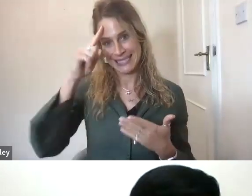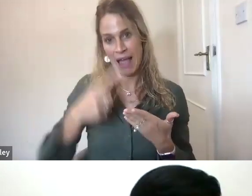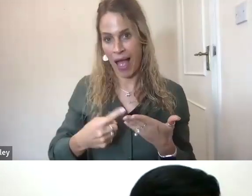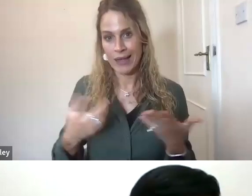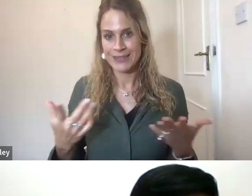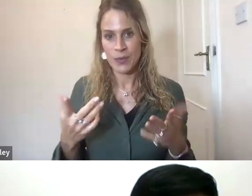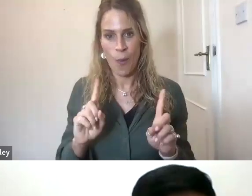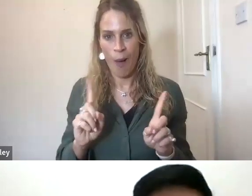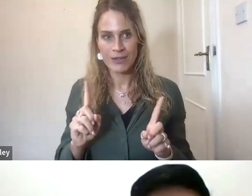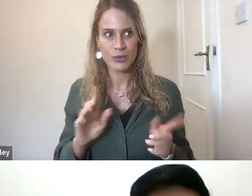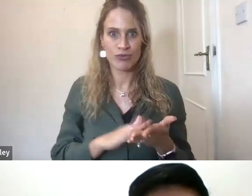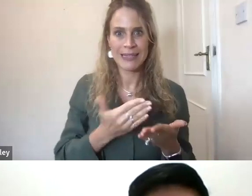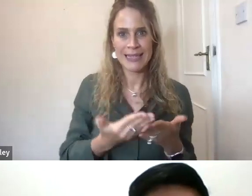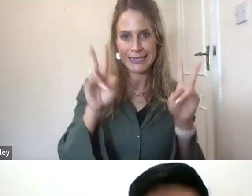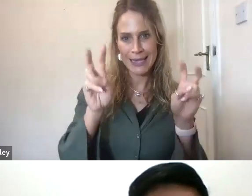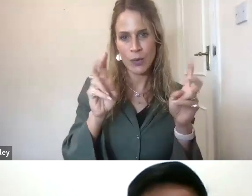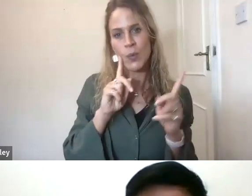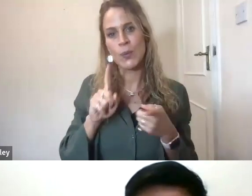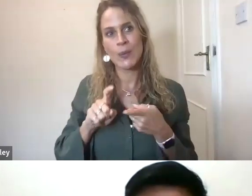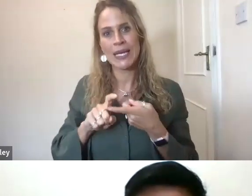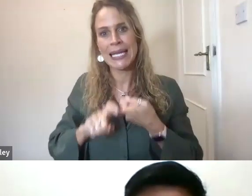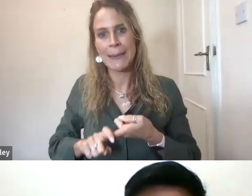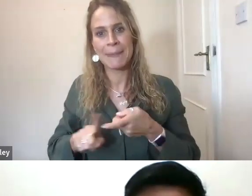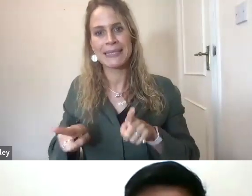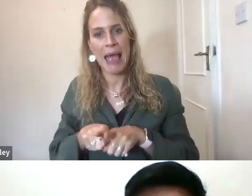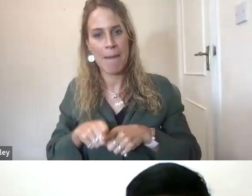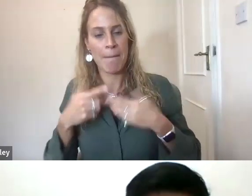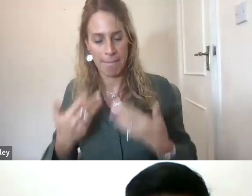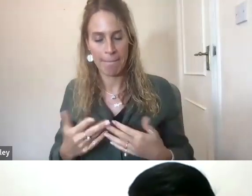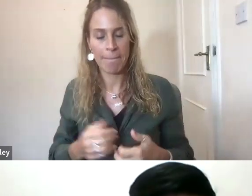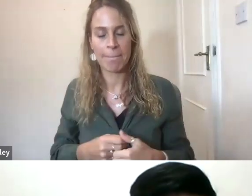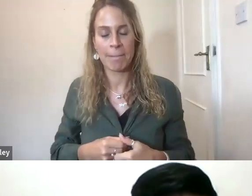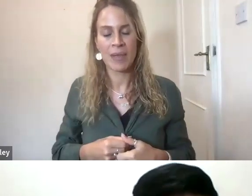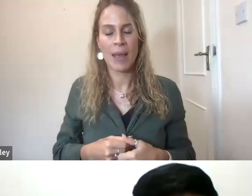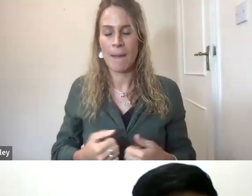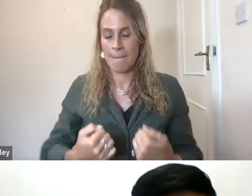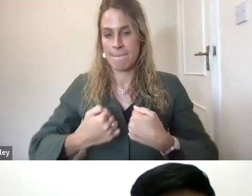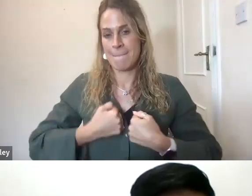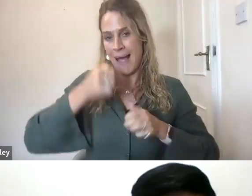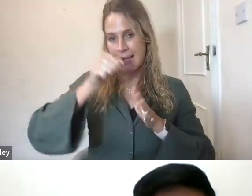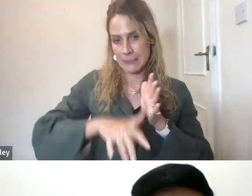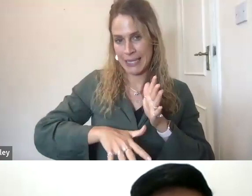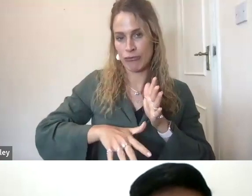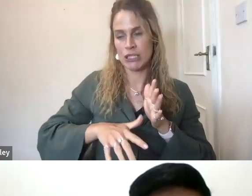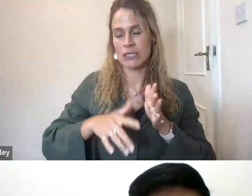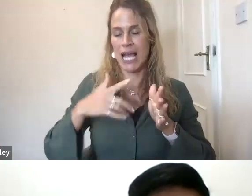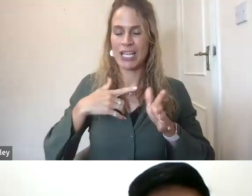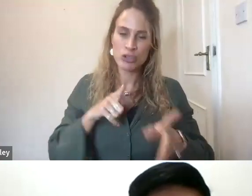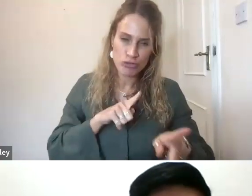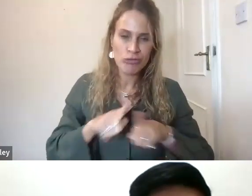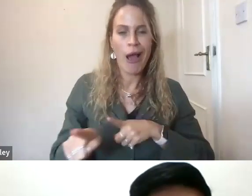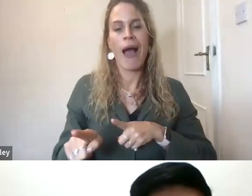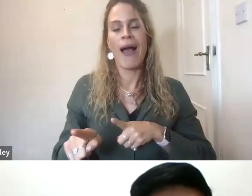now. But mostly in my experience, limited experience, I try my best to stick